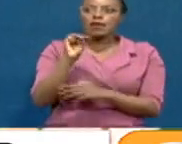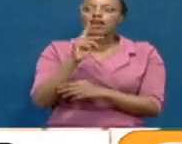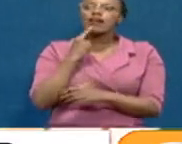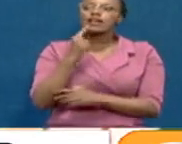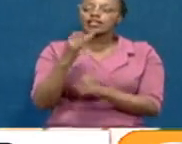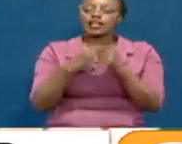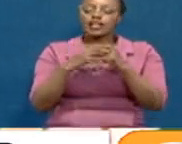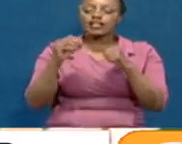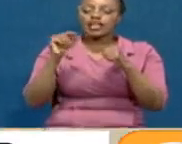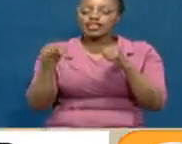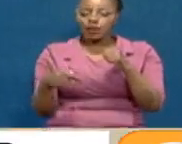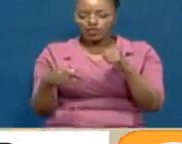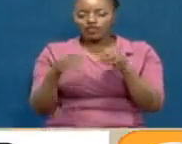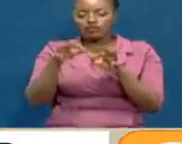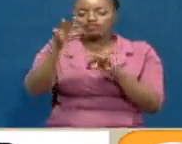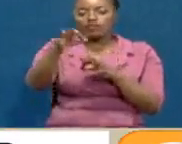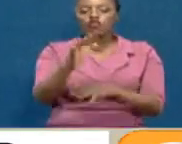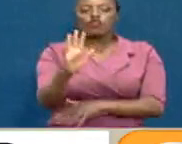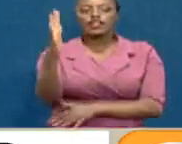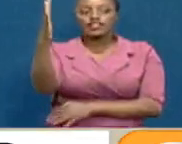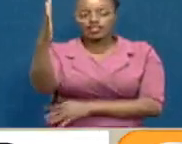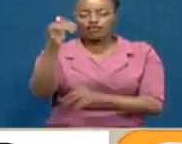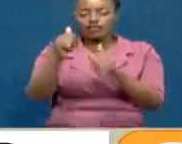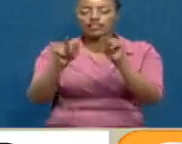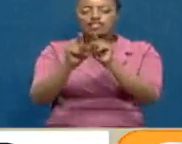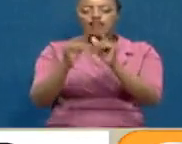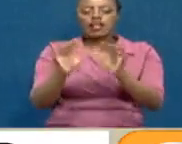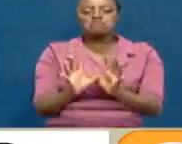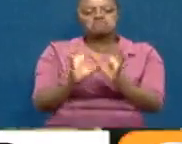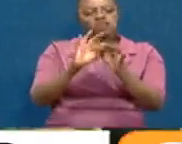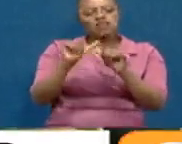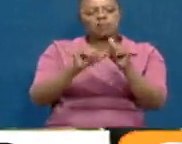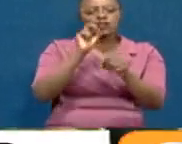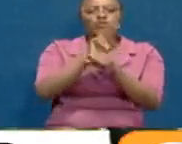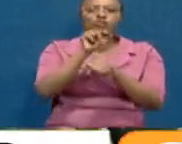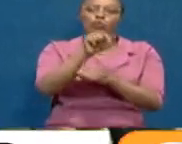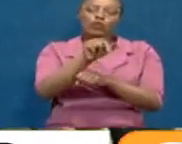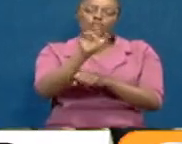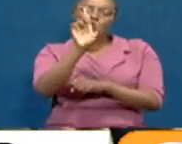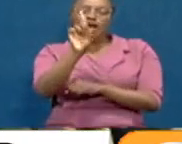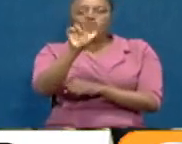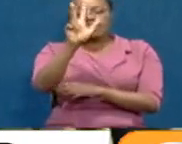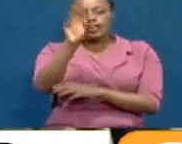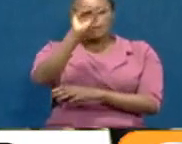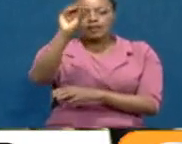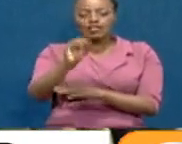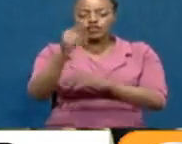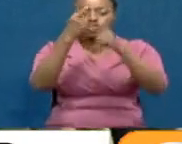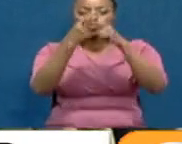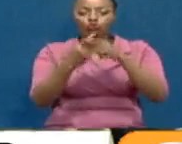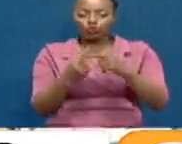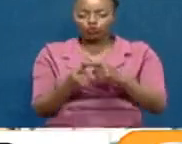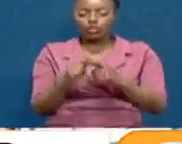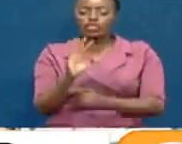7,180,000 hectares of tree cover, which then translates to about 12.13% of the total land area.